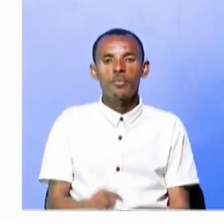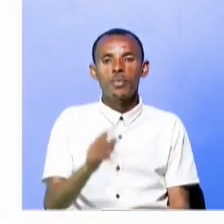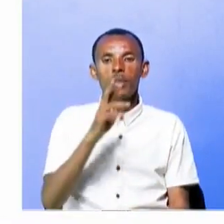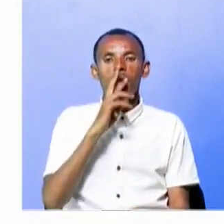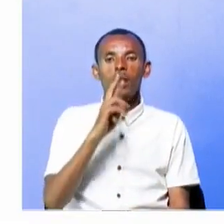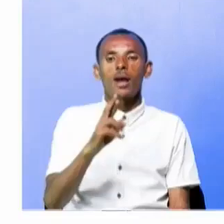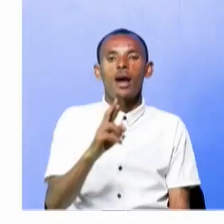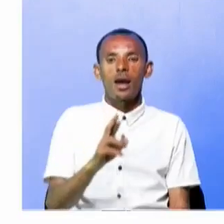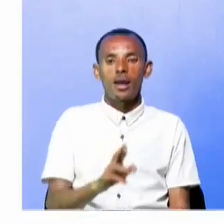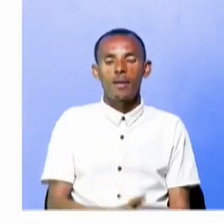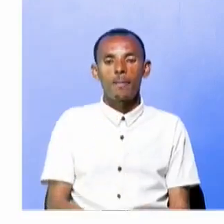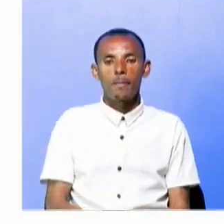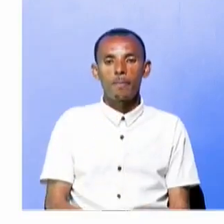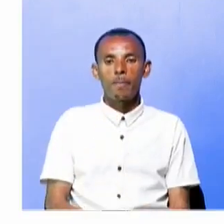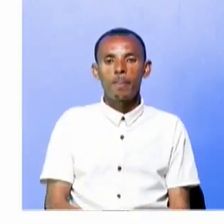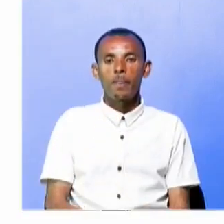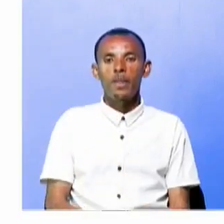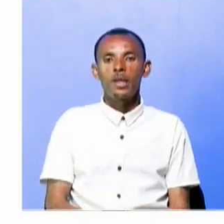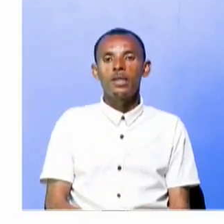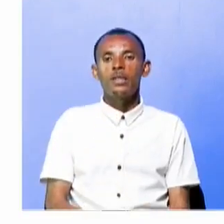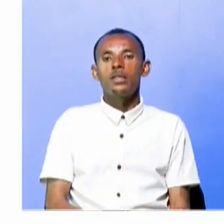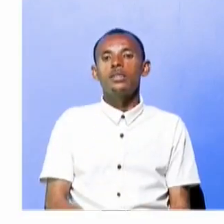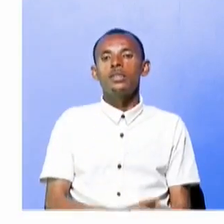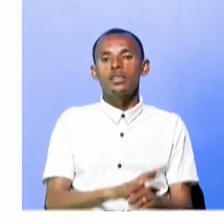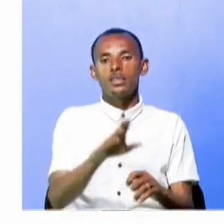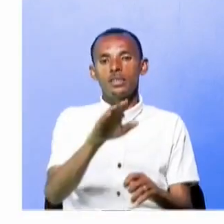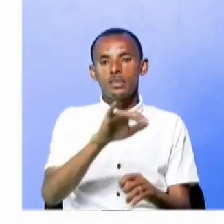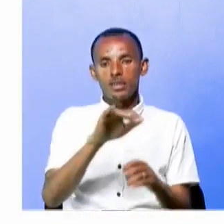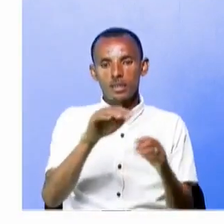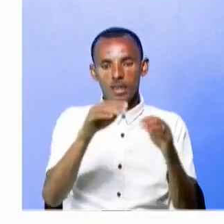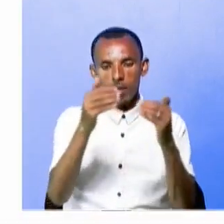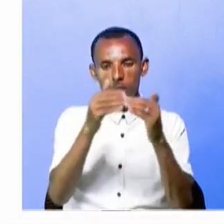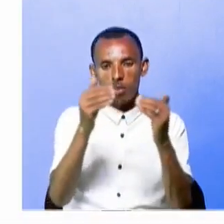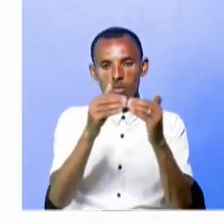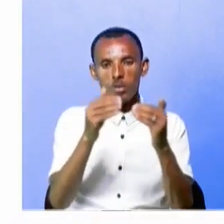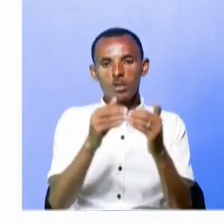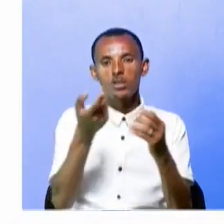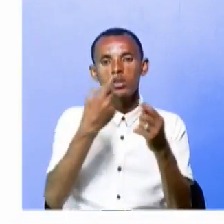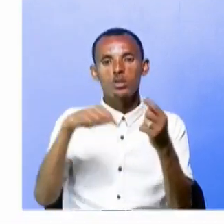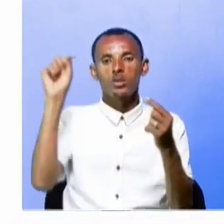are in proportion to